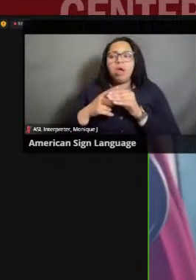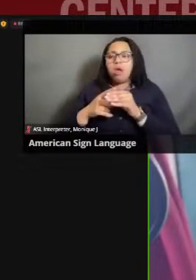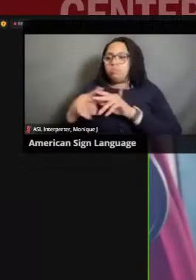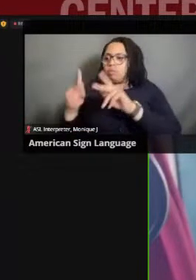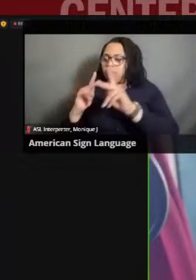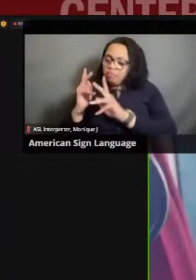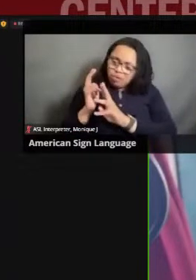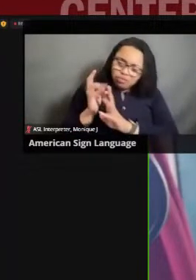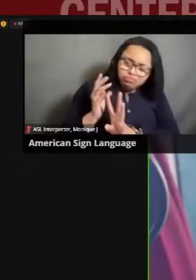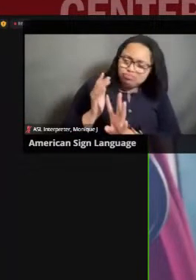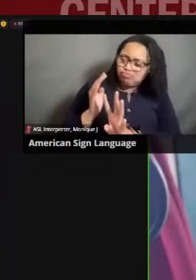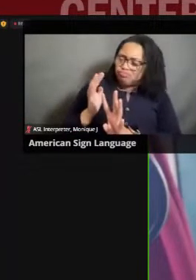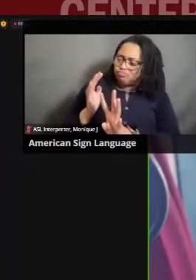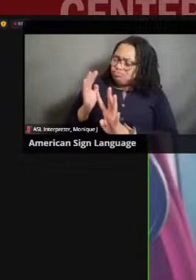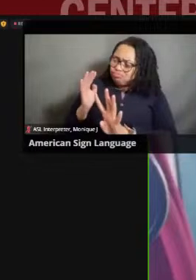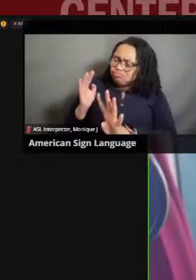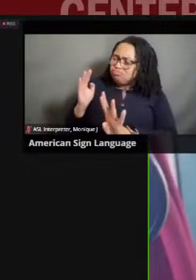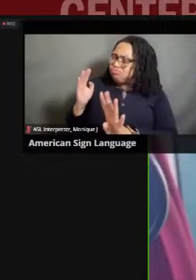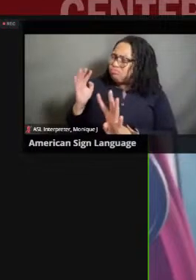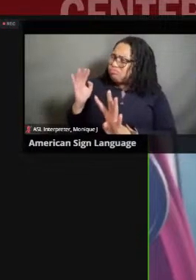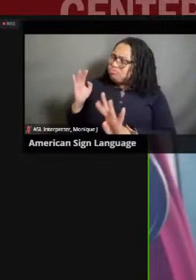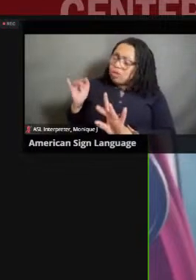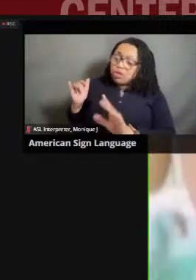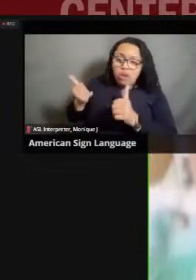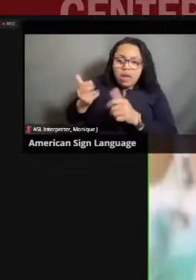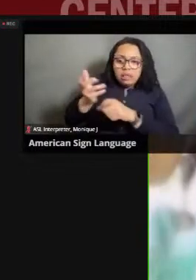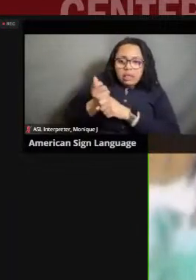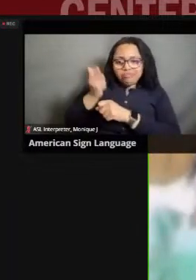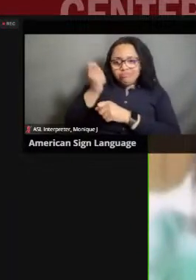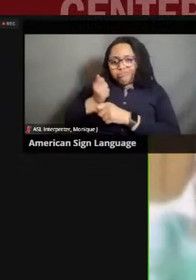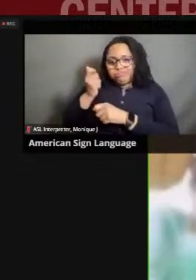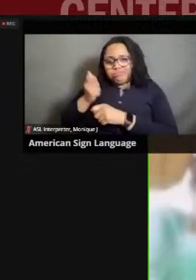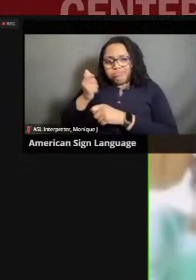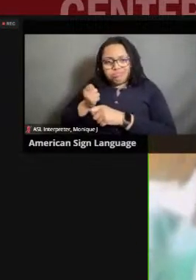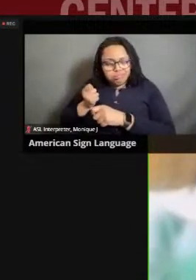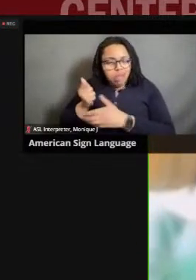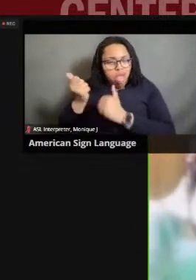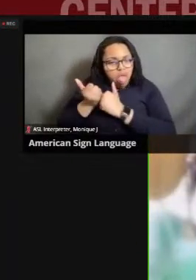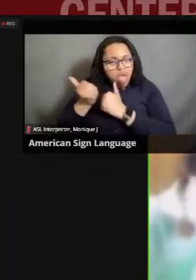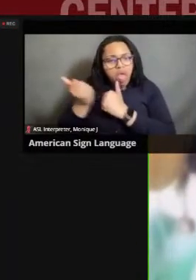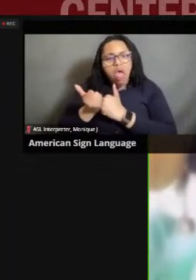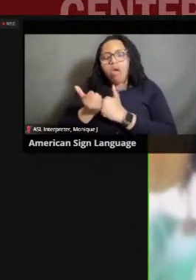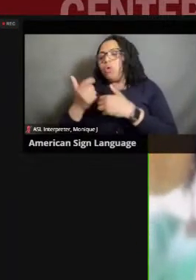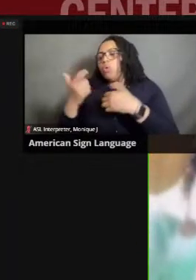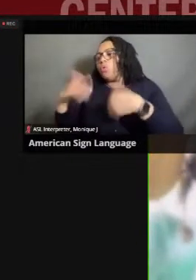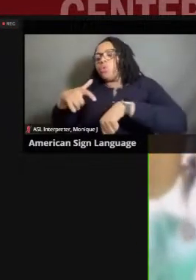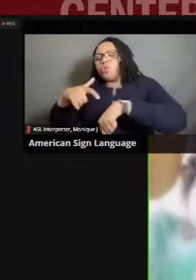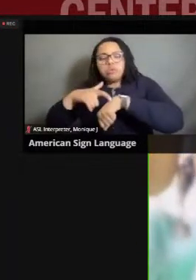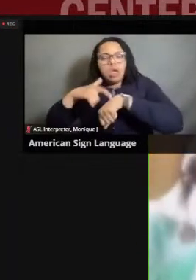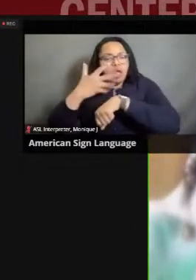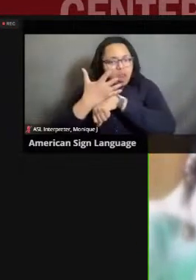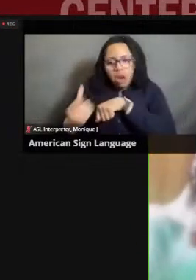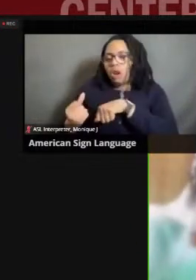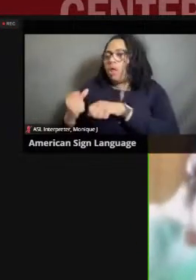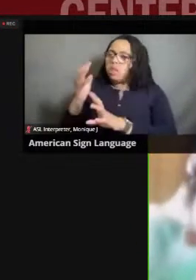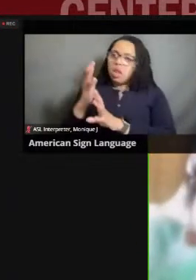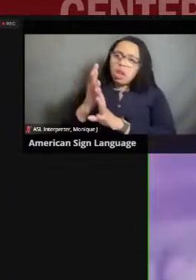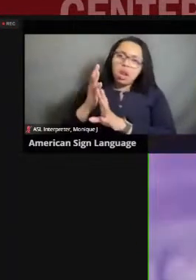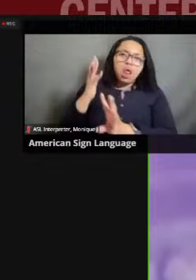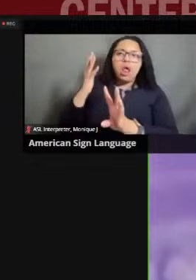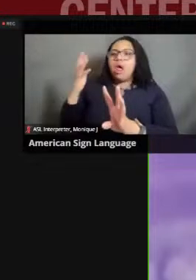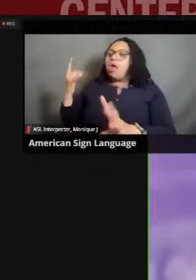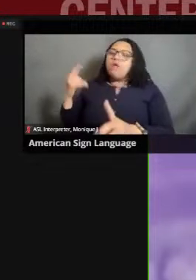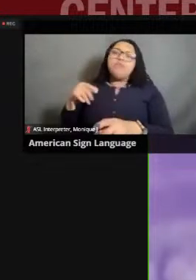crying at the doorsteps of those armies of salvation, wasting time in the unemployment